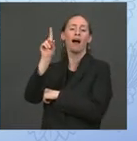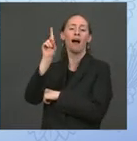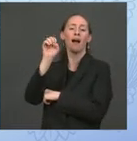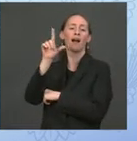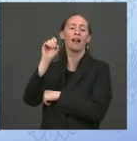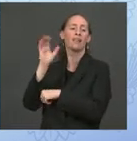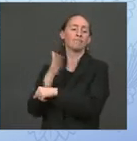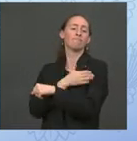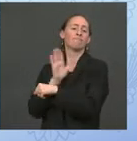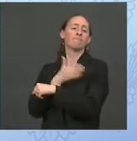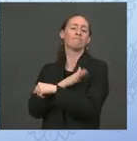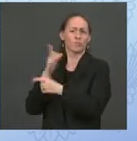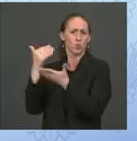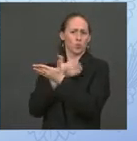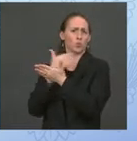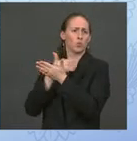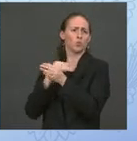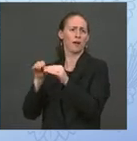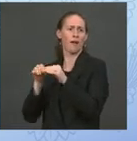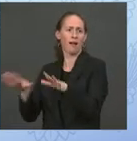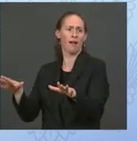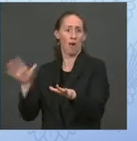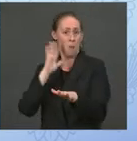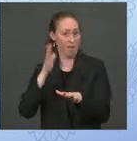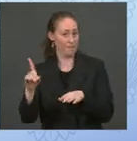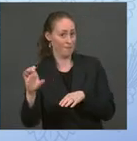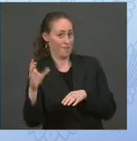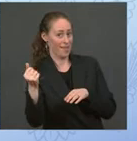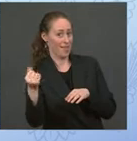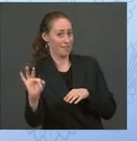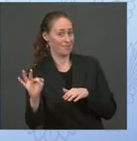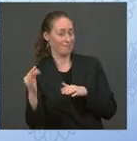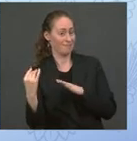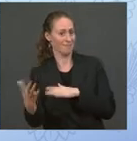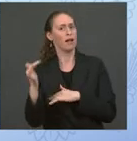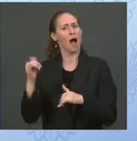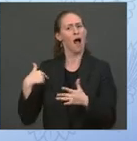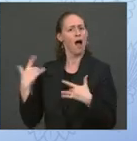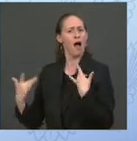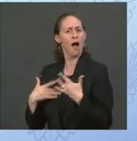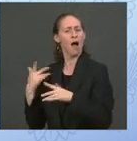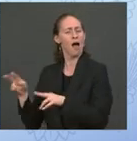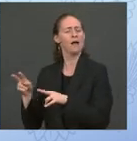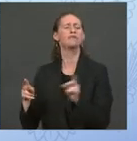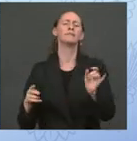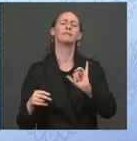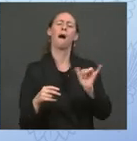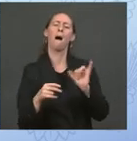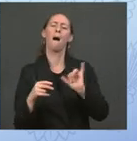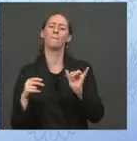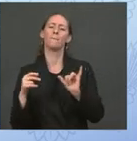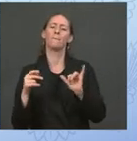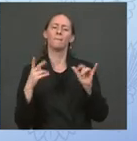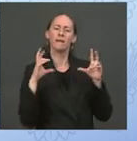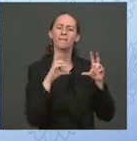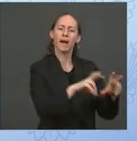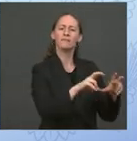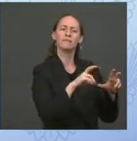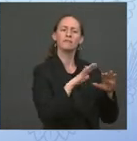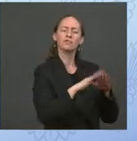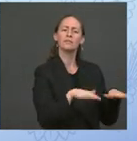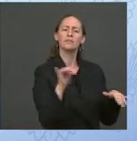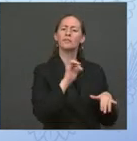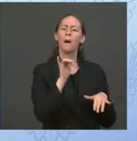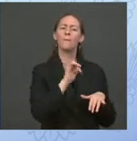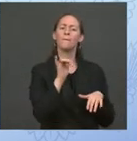We cannot afford to lose steam. We cannot afford to get distracted from our most important work. I hope we all look back on this